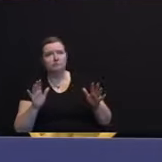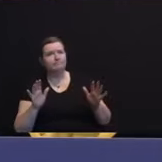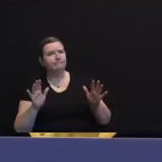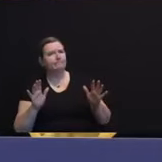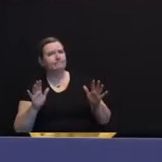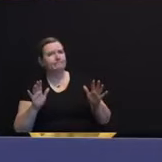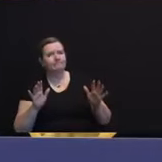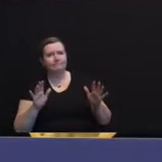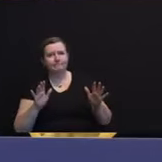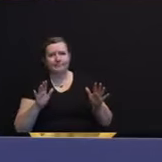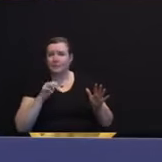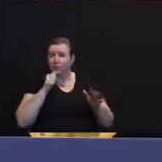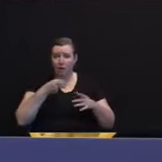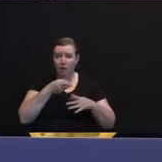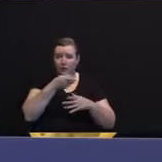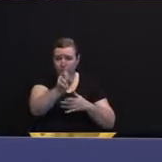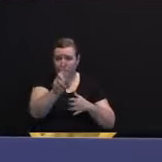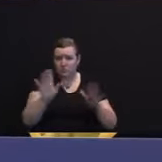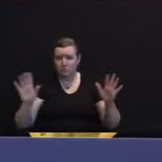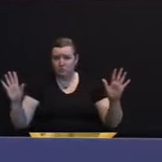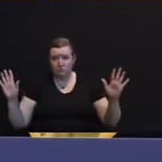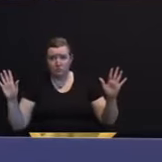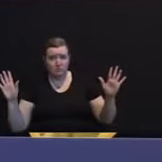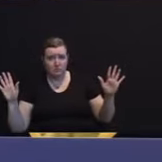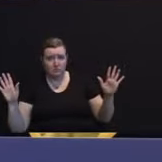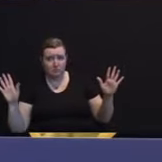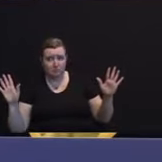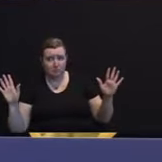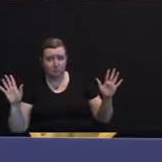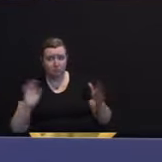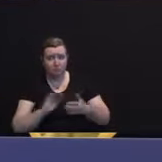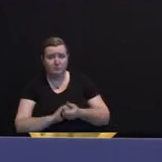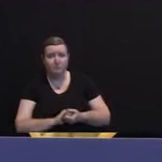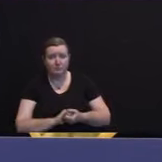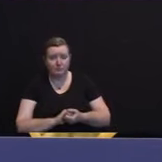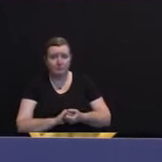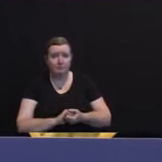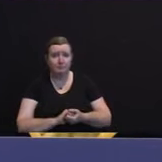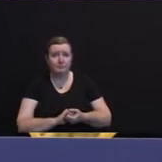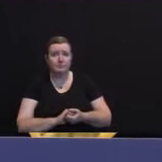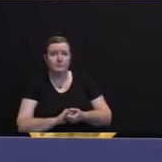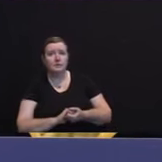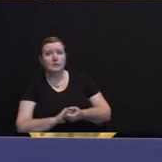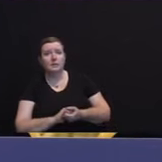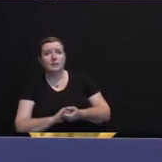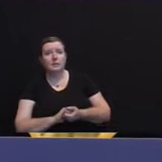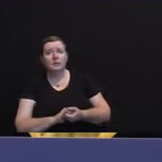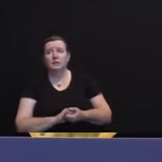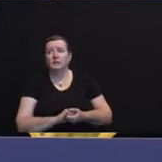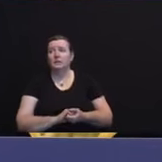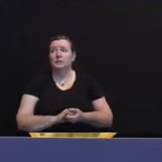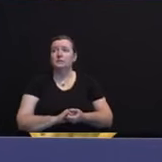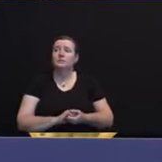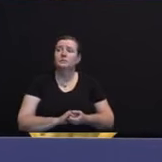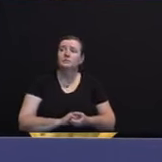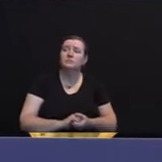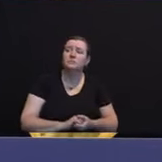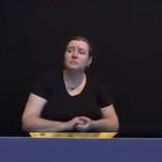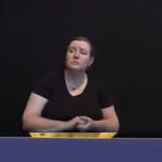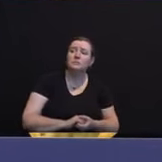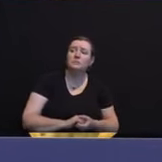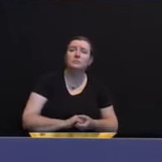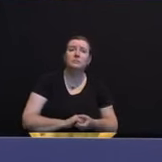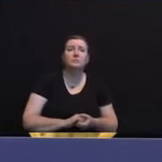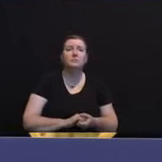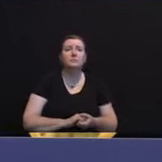offended. Dustin, good afternoon. Good afternoon. Can the health department provide some more information on the dashboard about